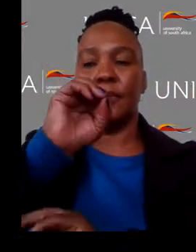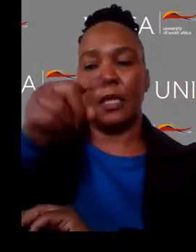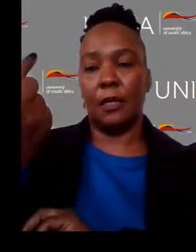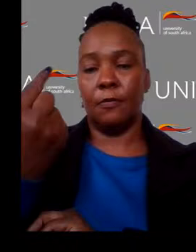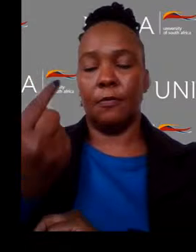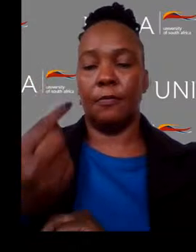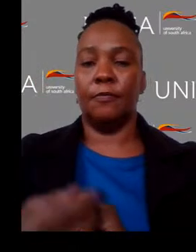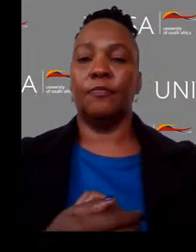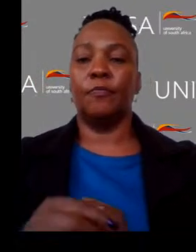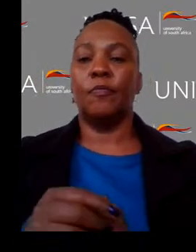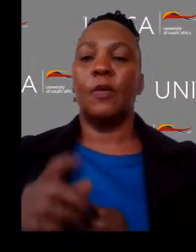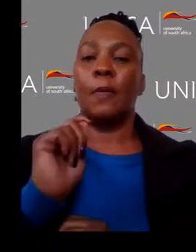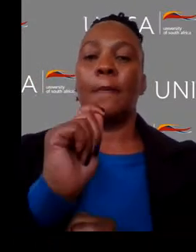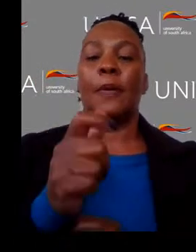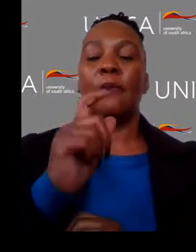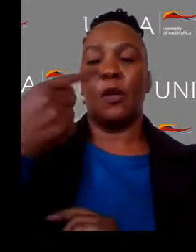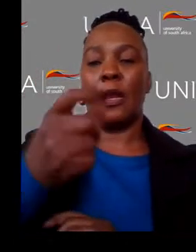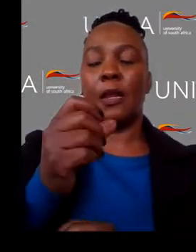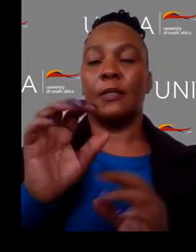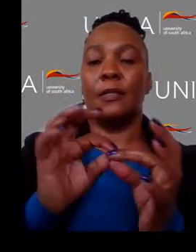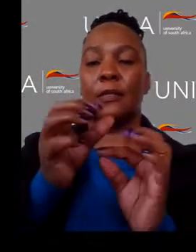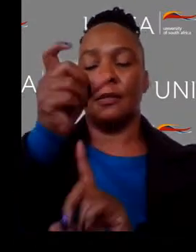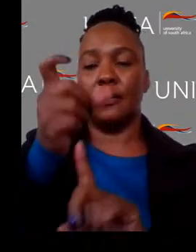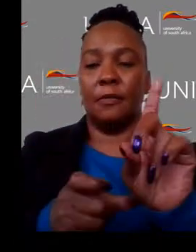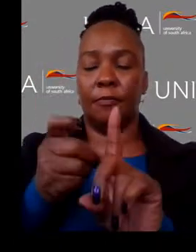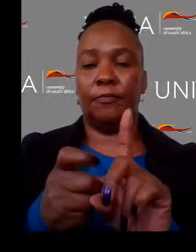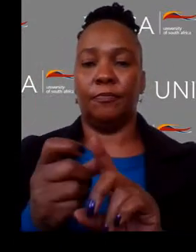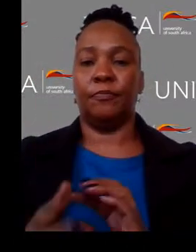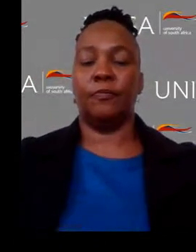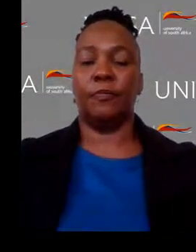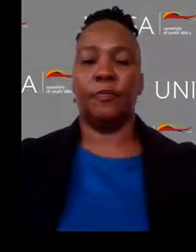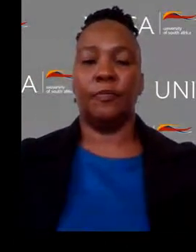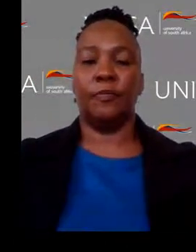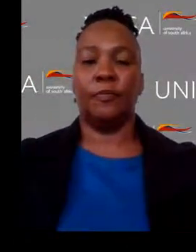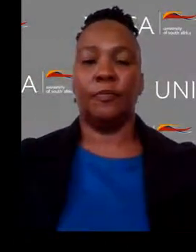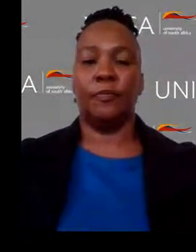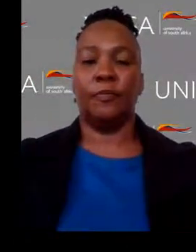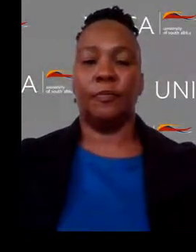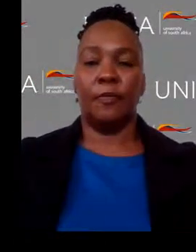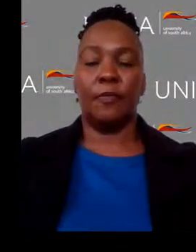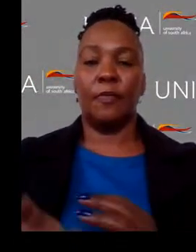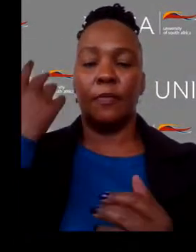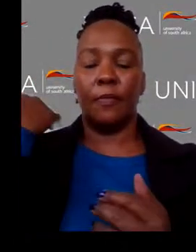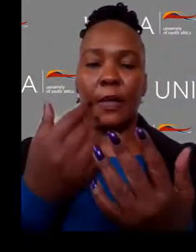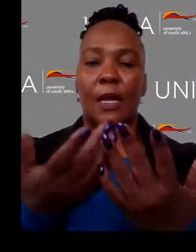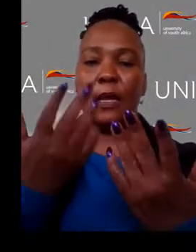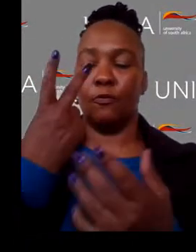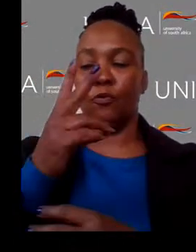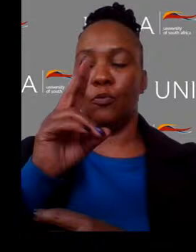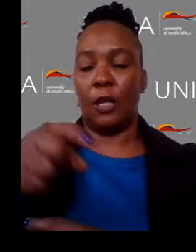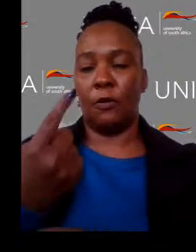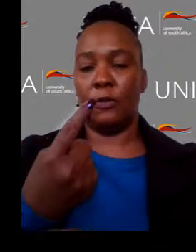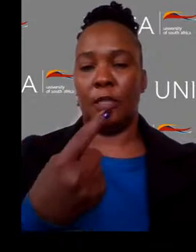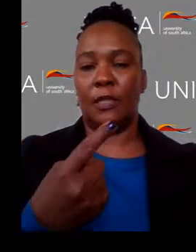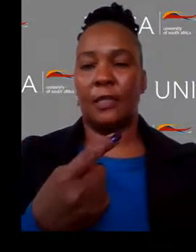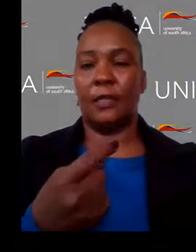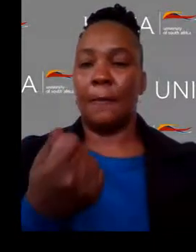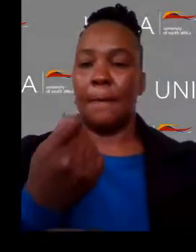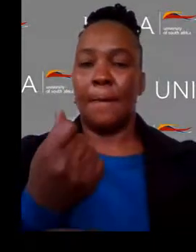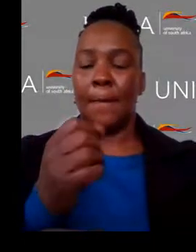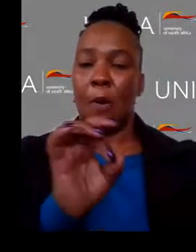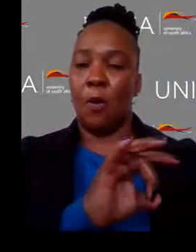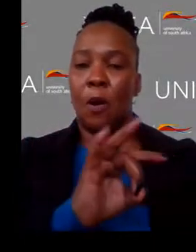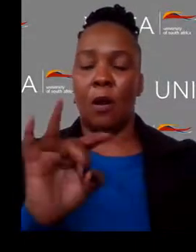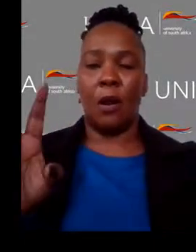to fund for the service that you received. And we also have a 2,000 rands allocation, which is a once-off for